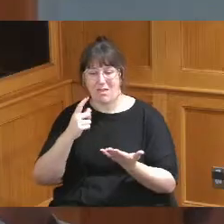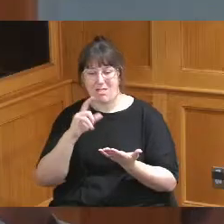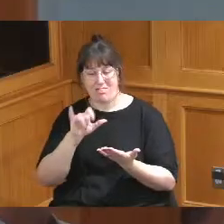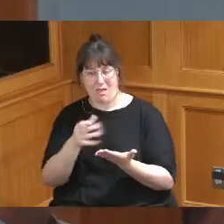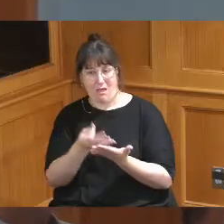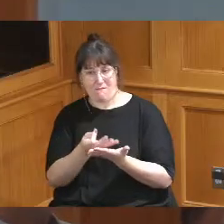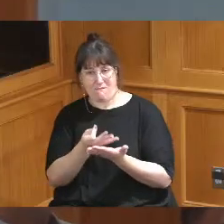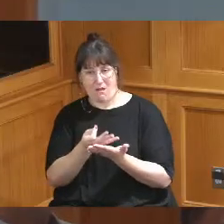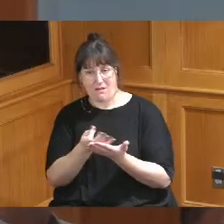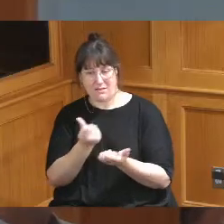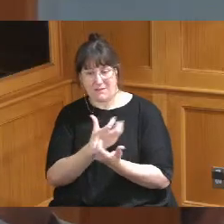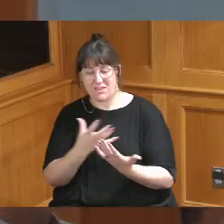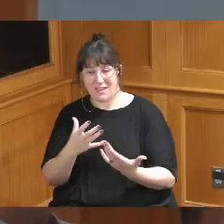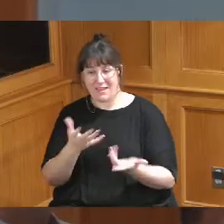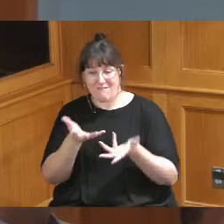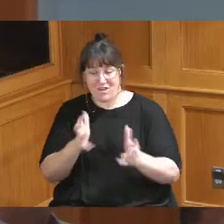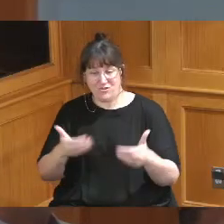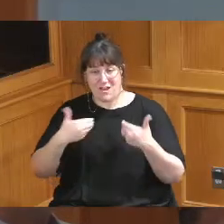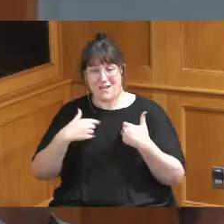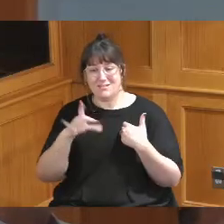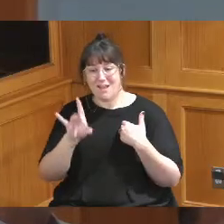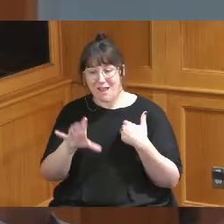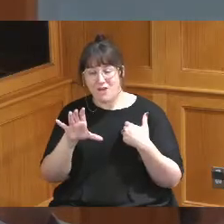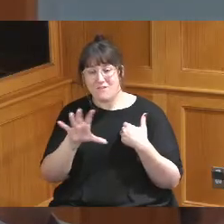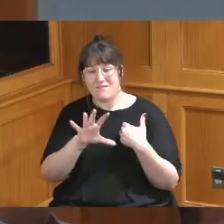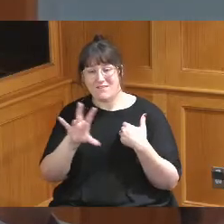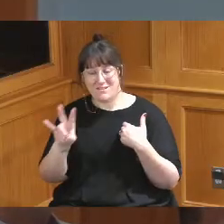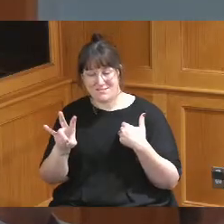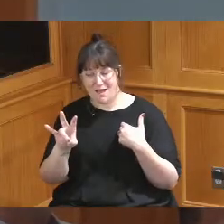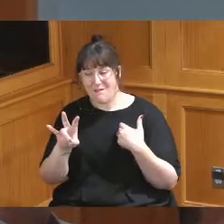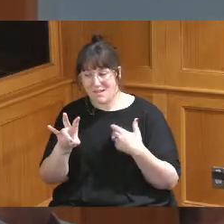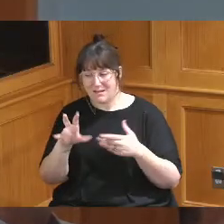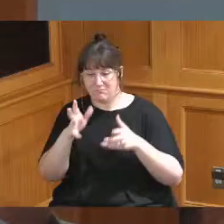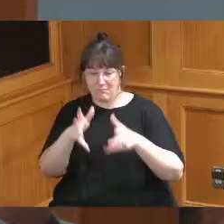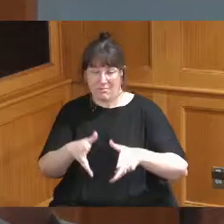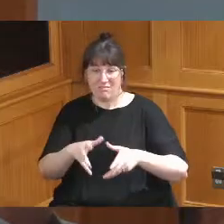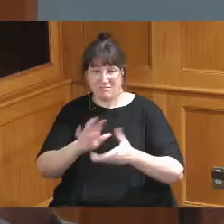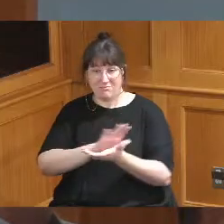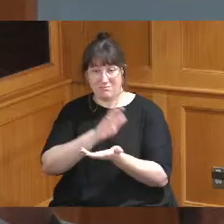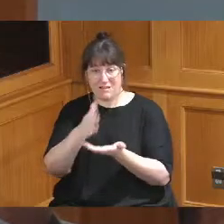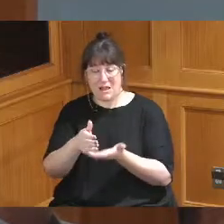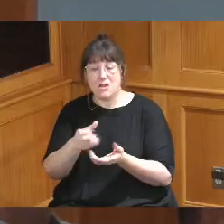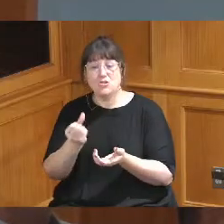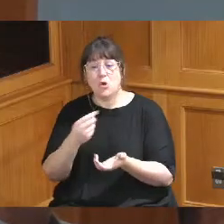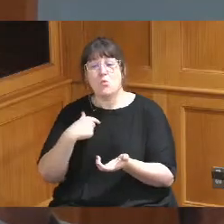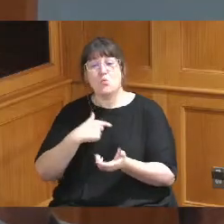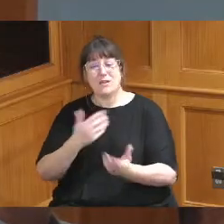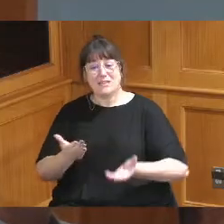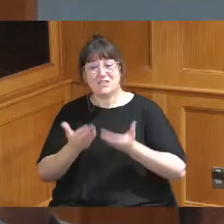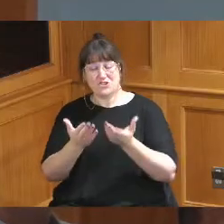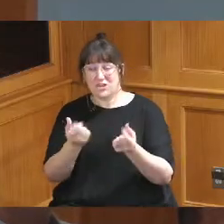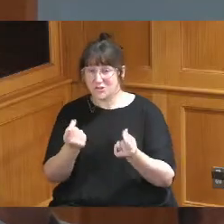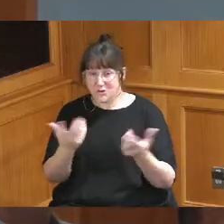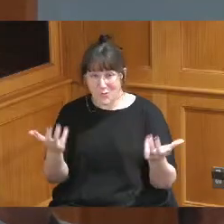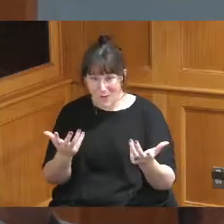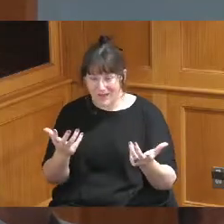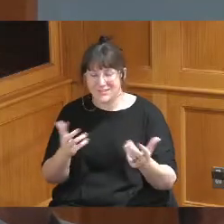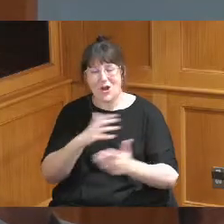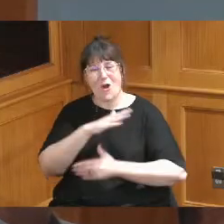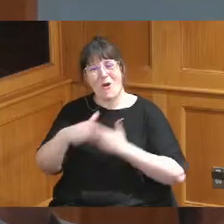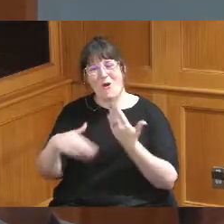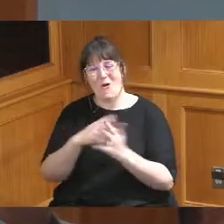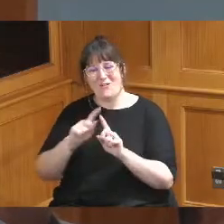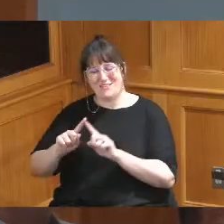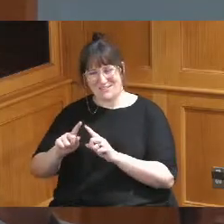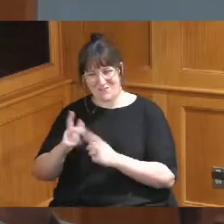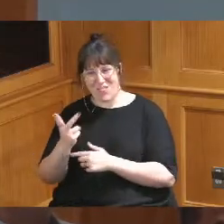fund has an $850,000 or more surplus at this time, so we are recommending that we fund all of the